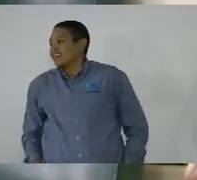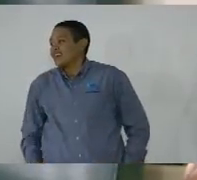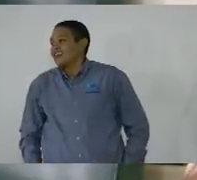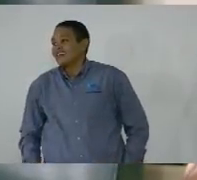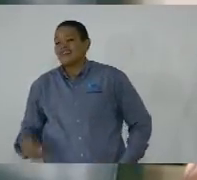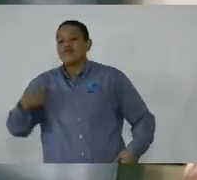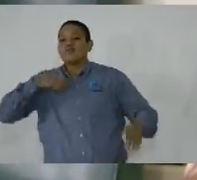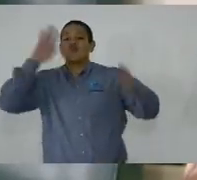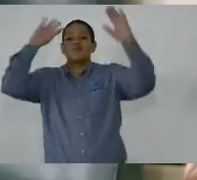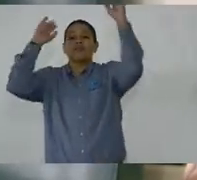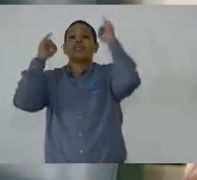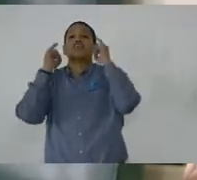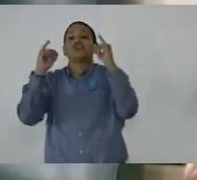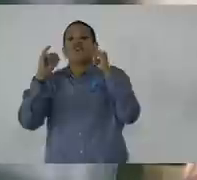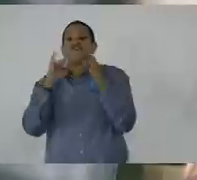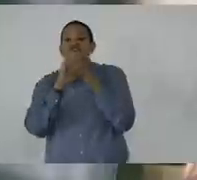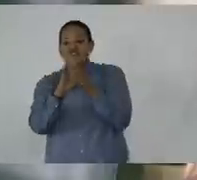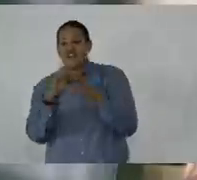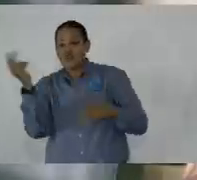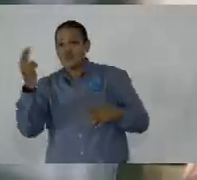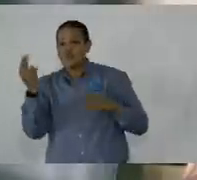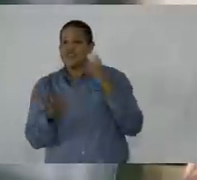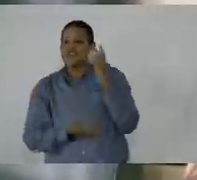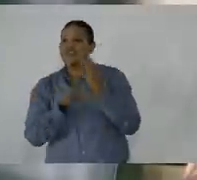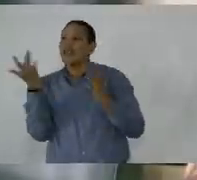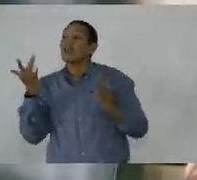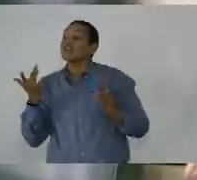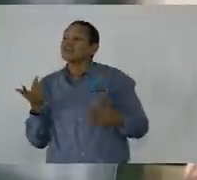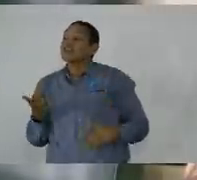instructive in the use of technology. And